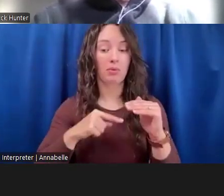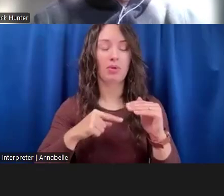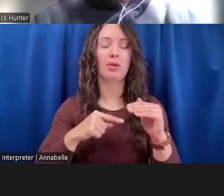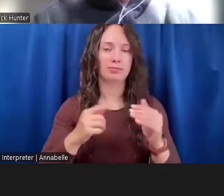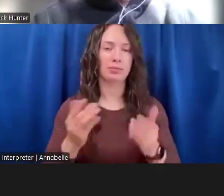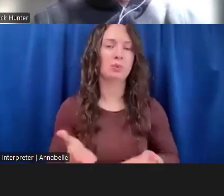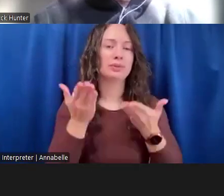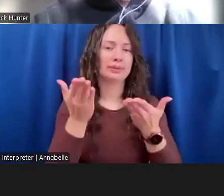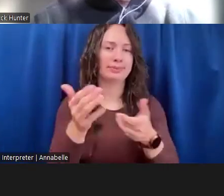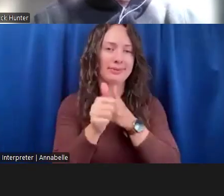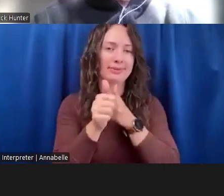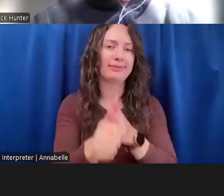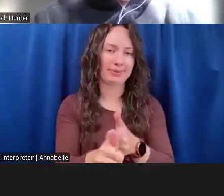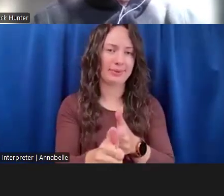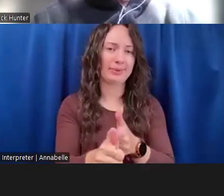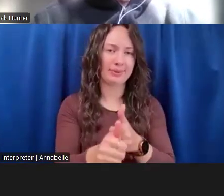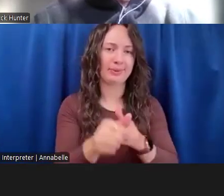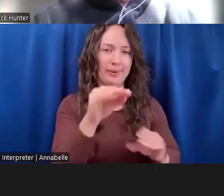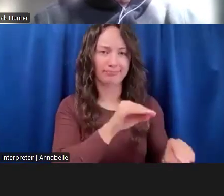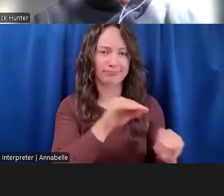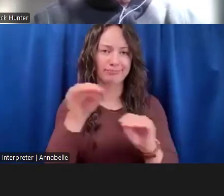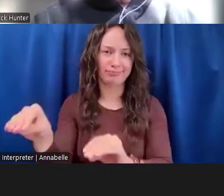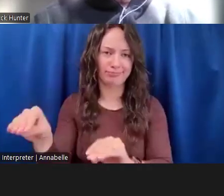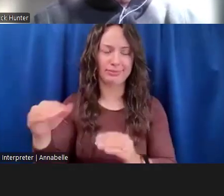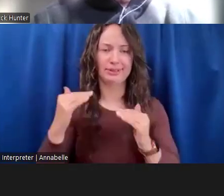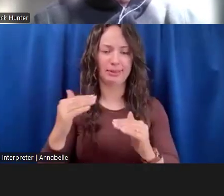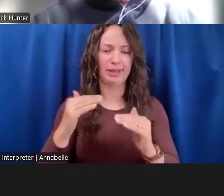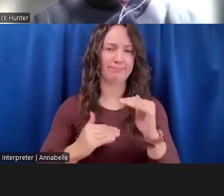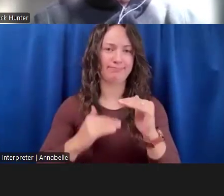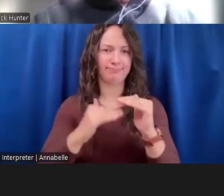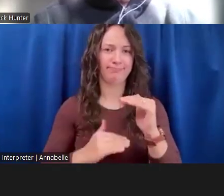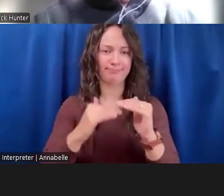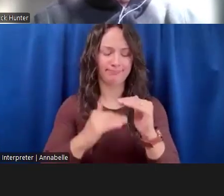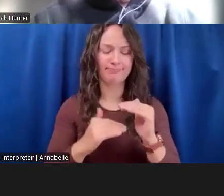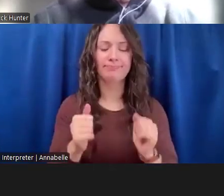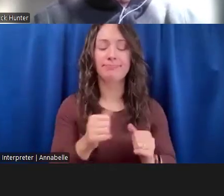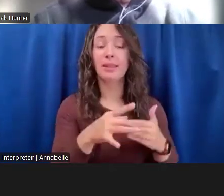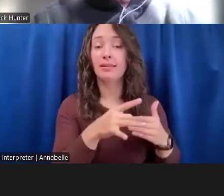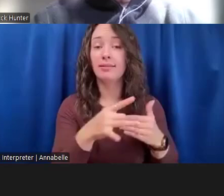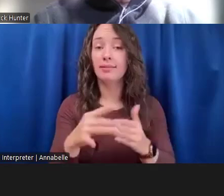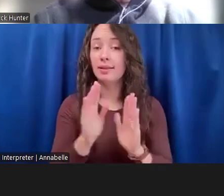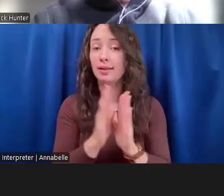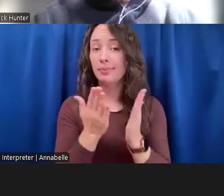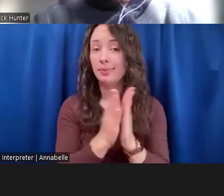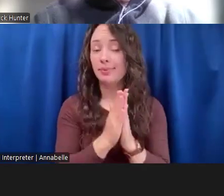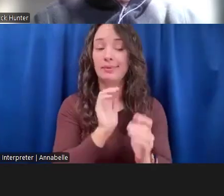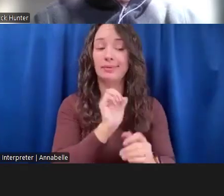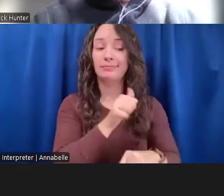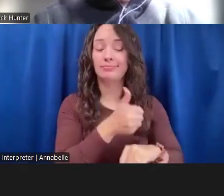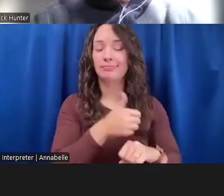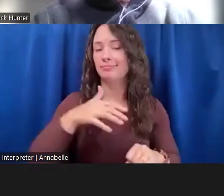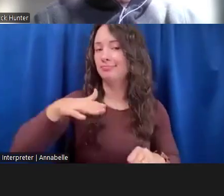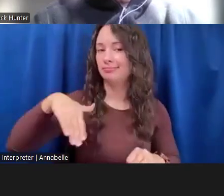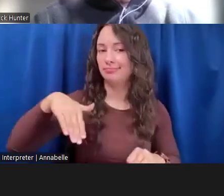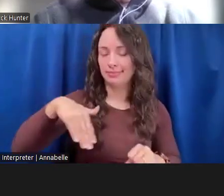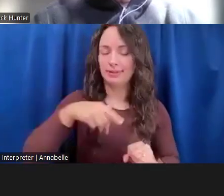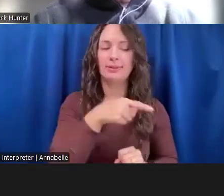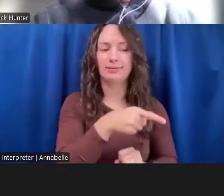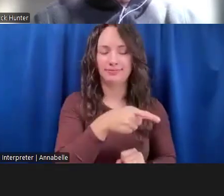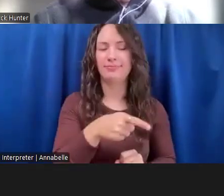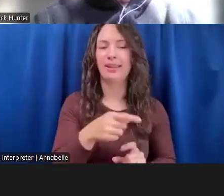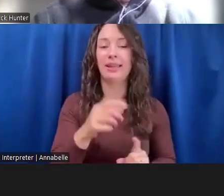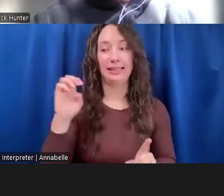provenance trial data for most species. We don't have a guidebook yet for the West like we did for the East. It's actually a project I'd like